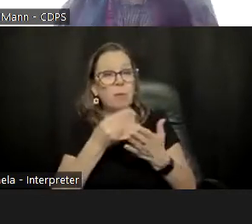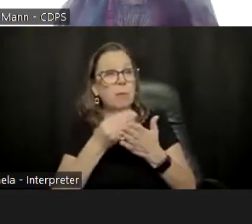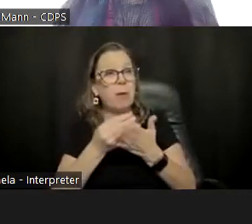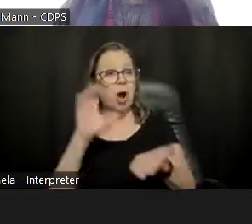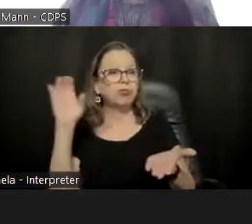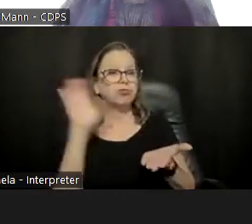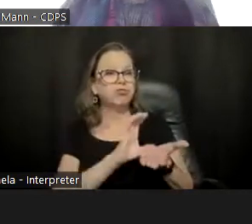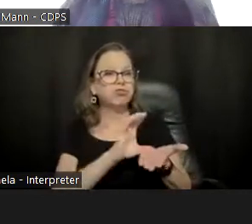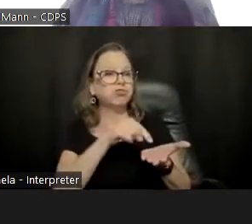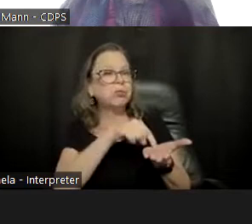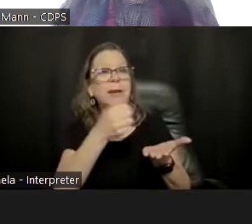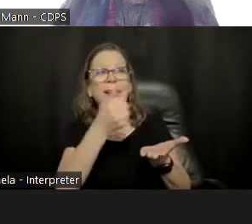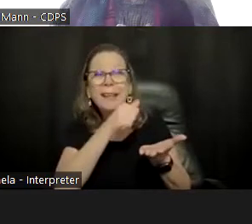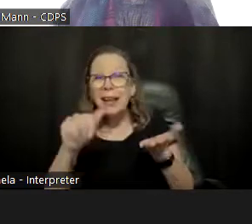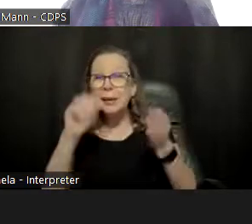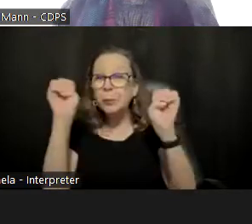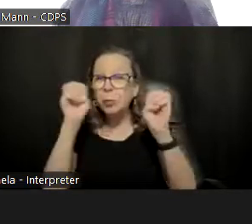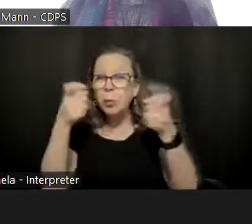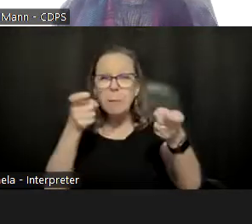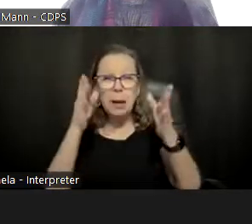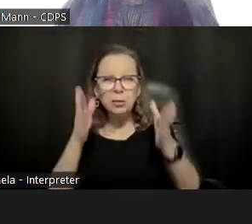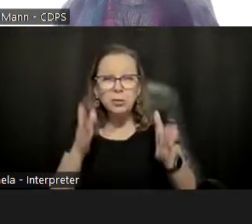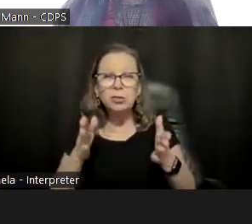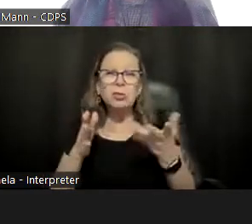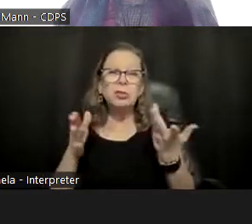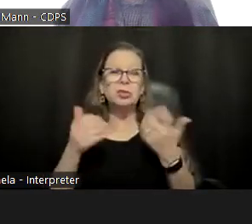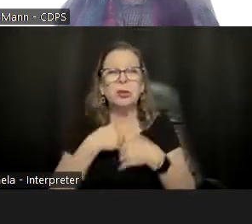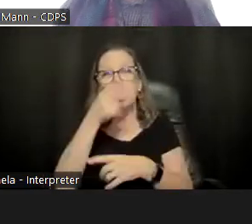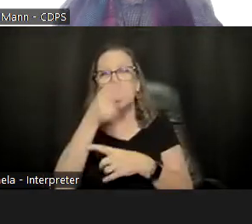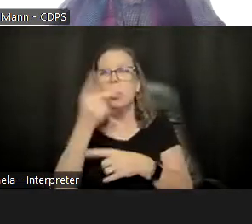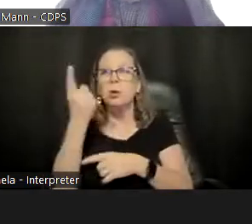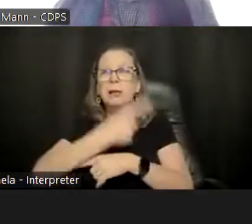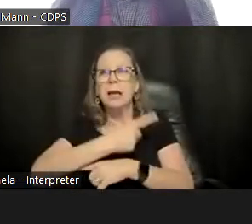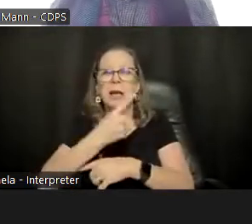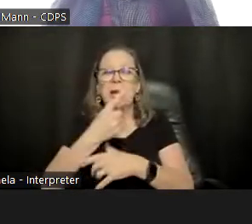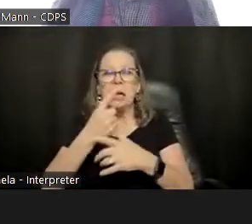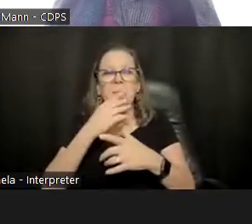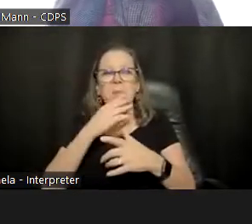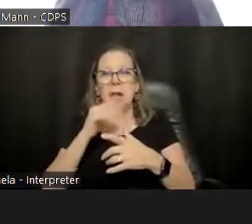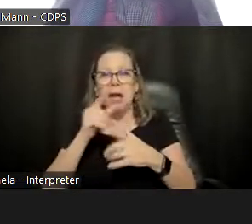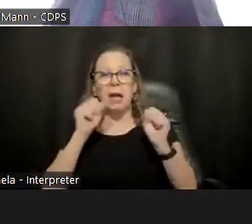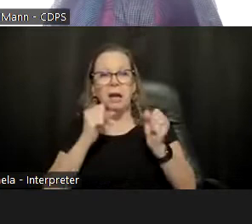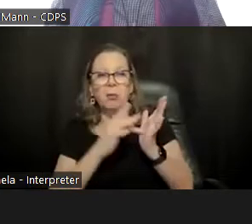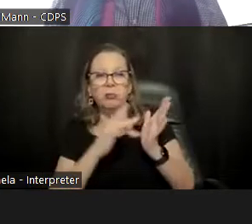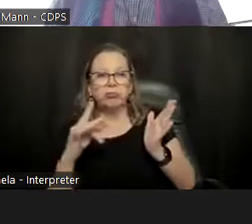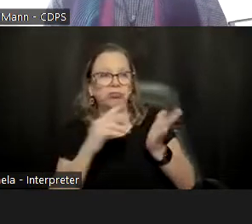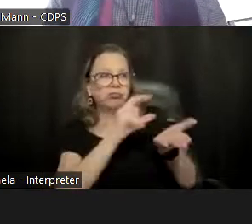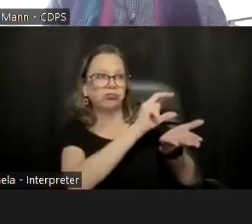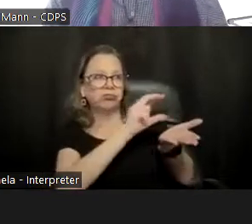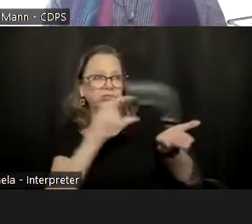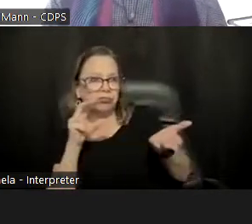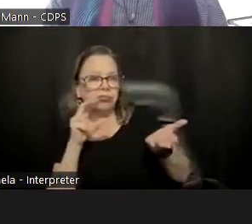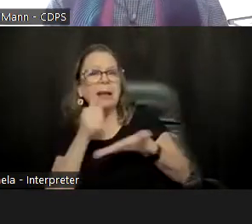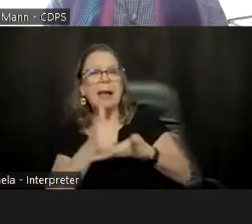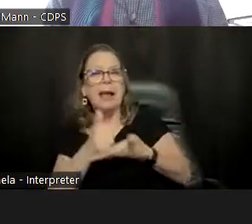emergency manager who has a bad day can use that money to pay for their American Sign